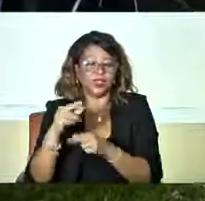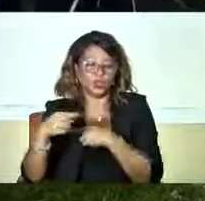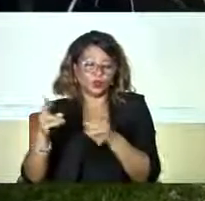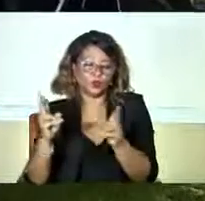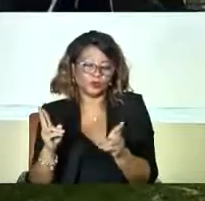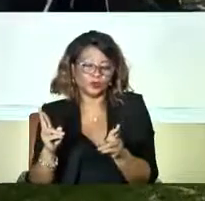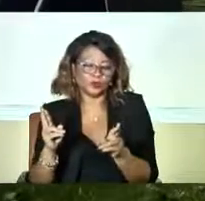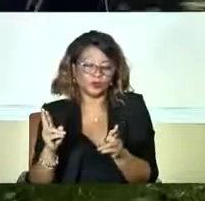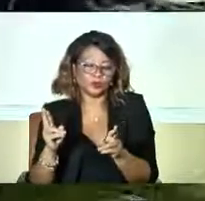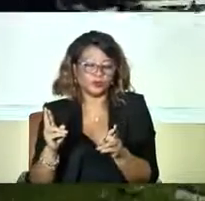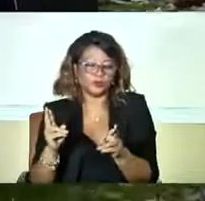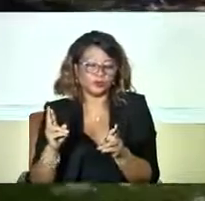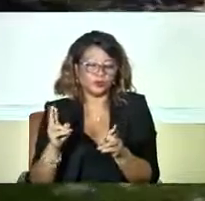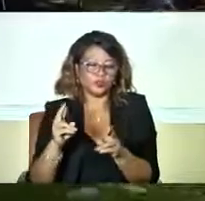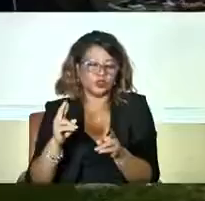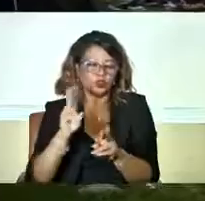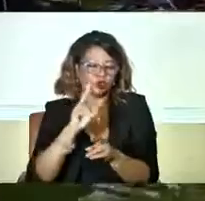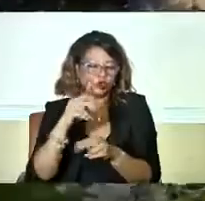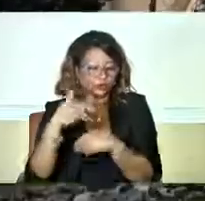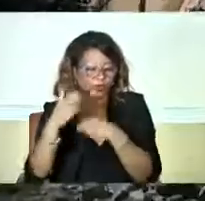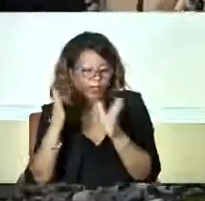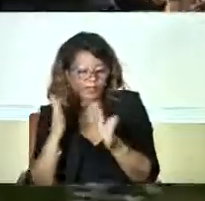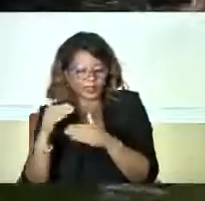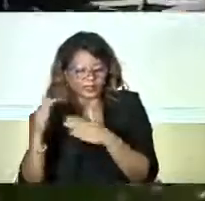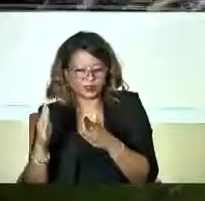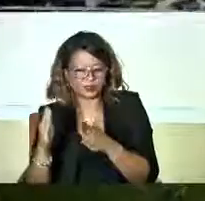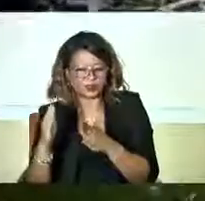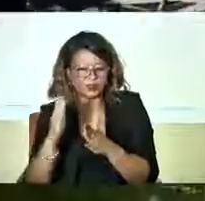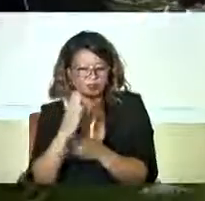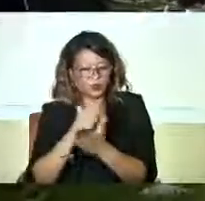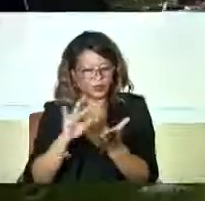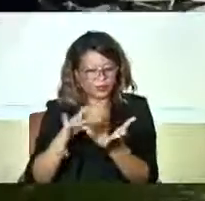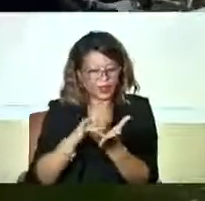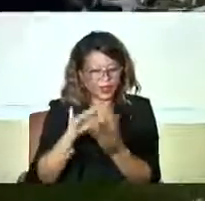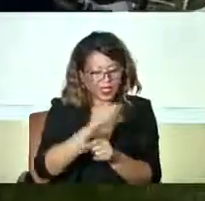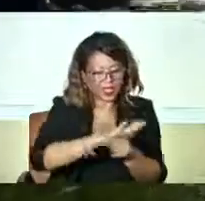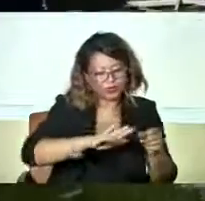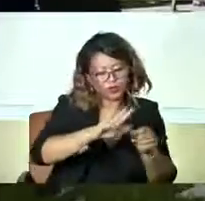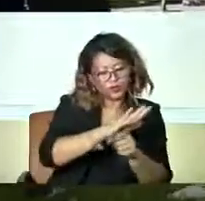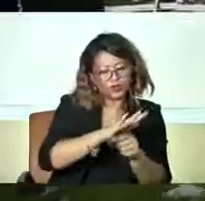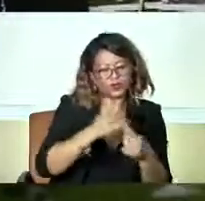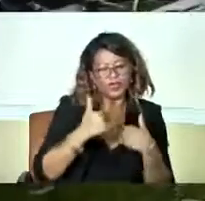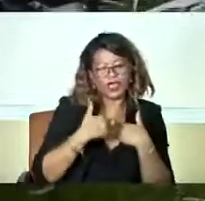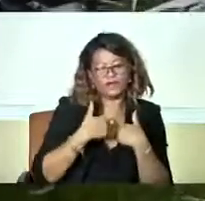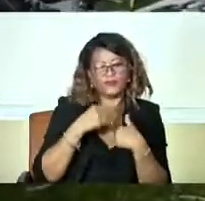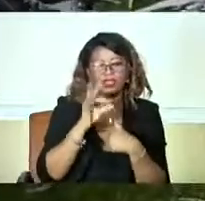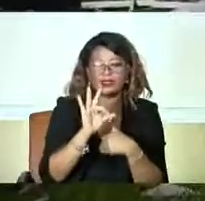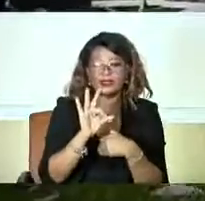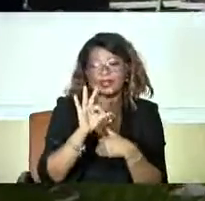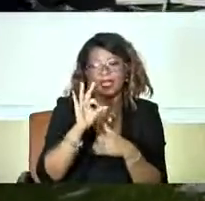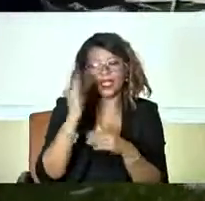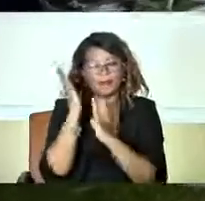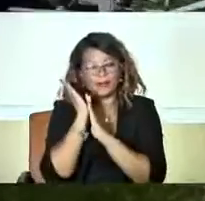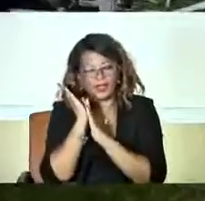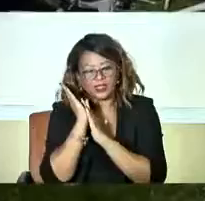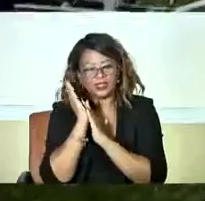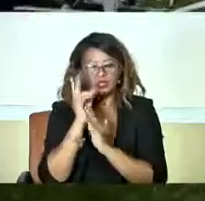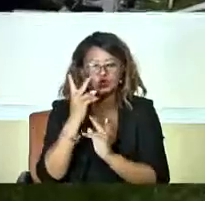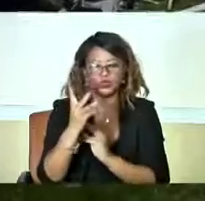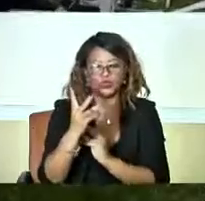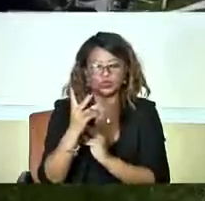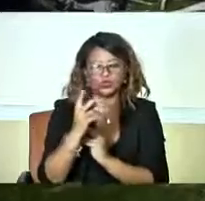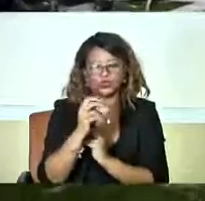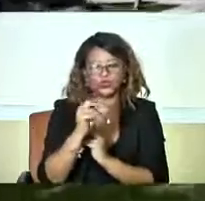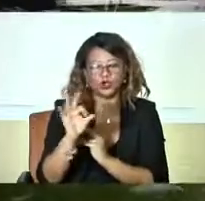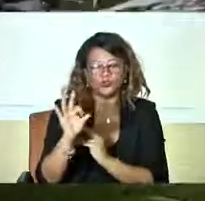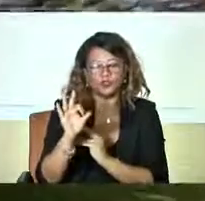Rooms, you'll have rooms with 2 beds, some with the main areas. You'll have like 9 beds and 2 of